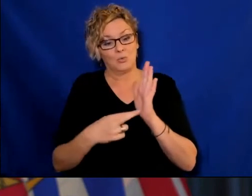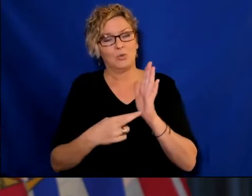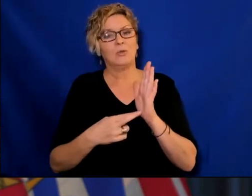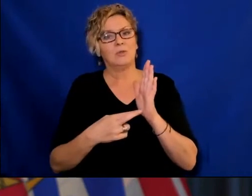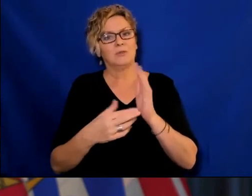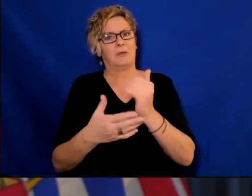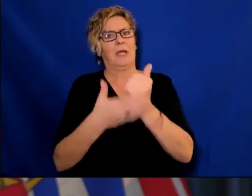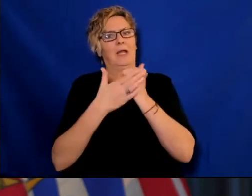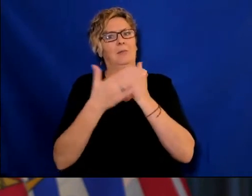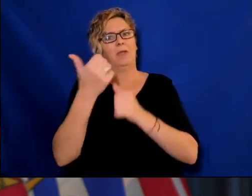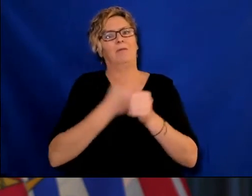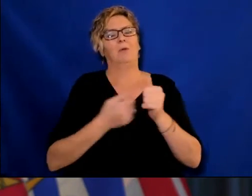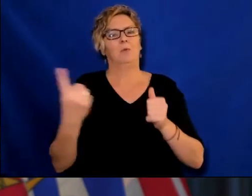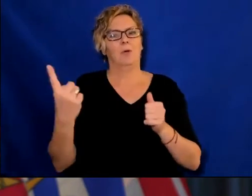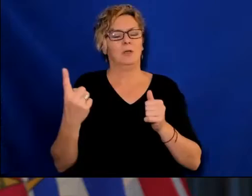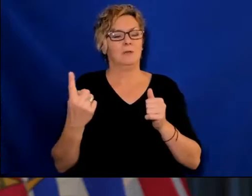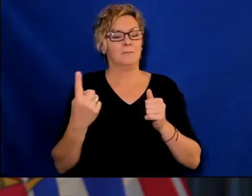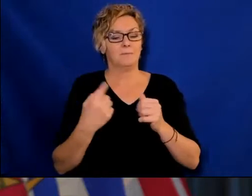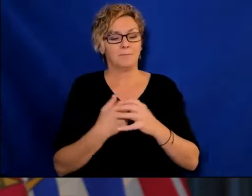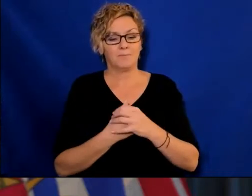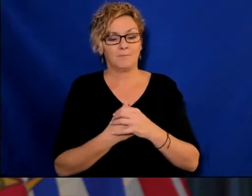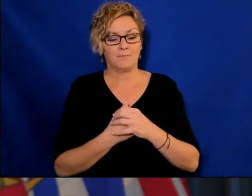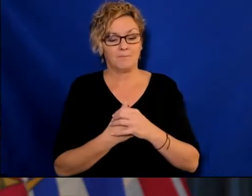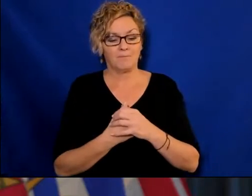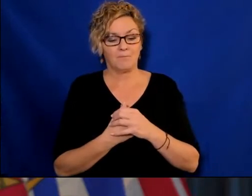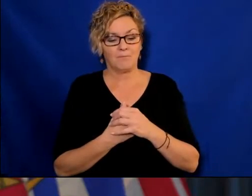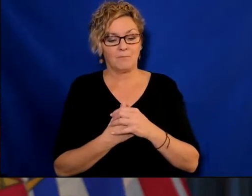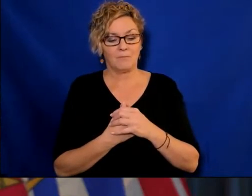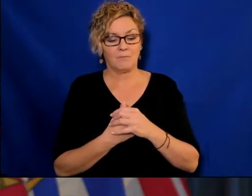those. It doesn't make a difference for me to,